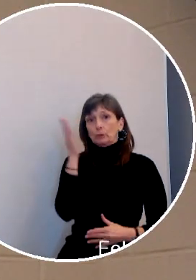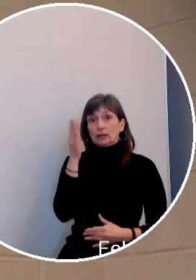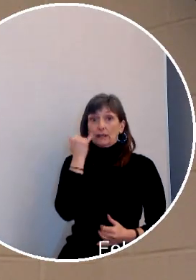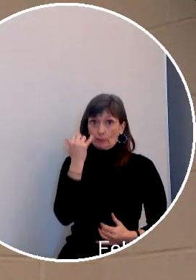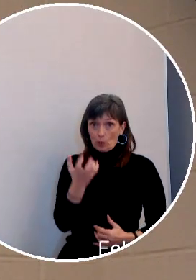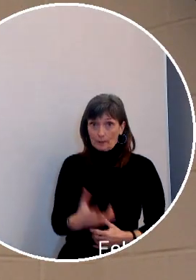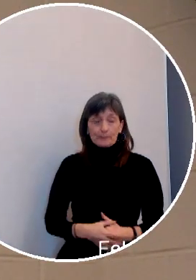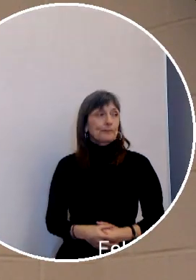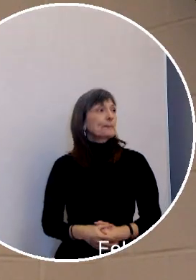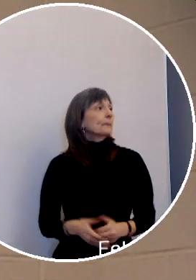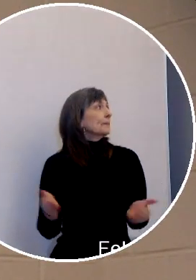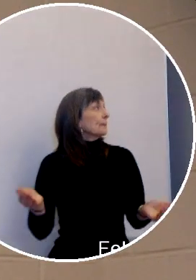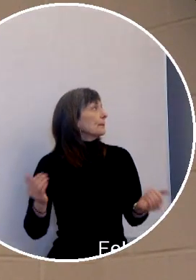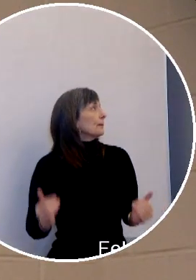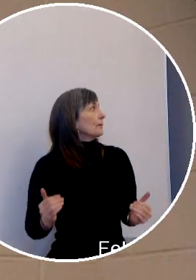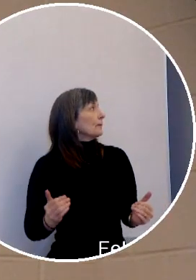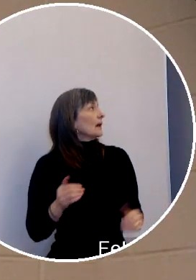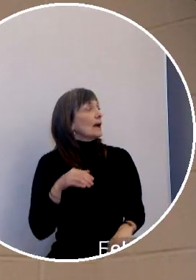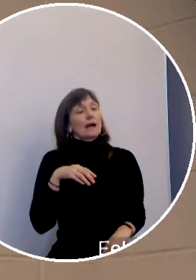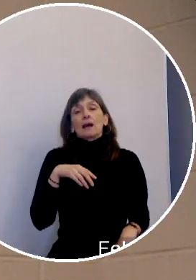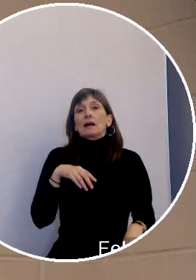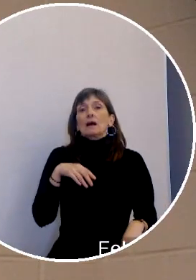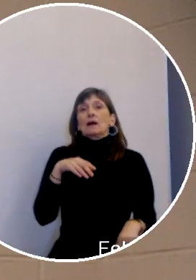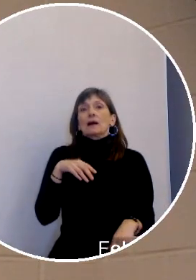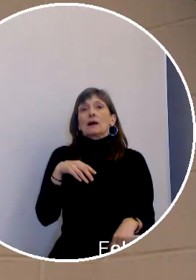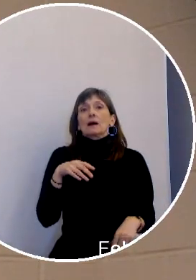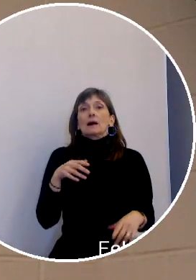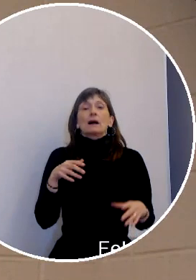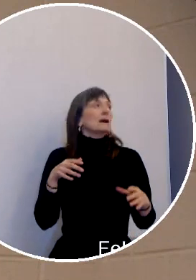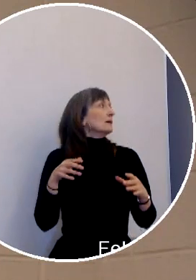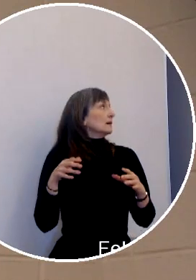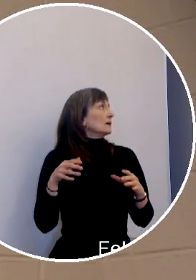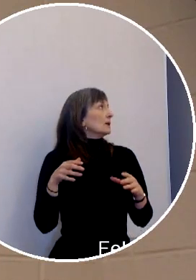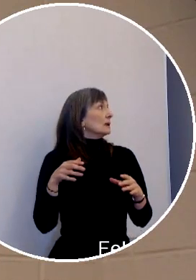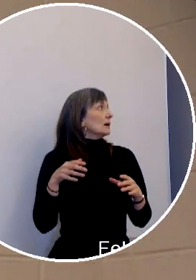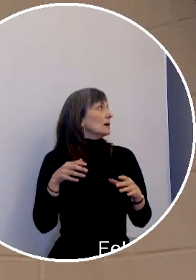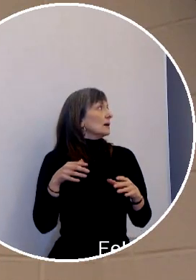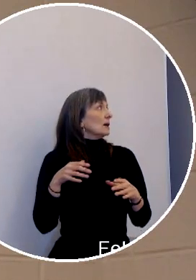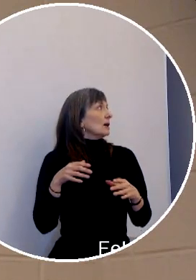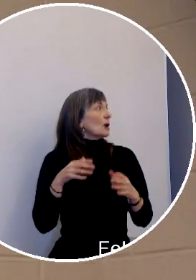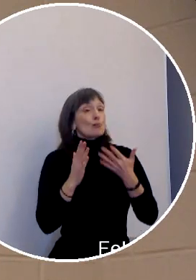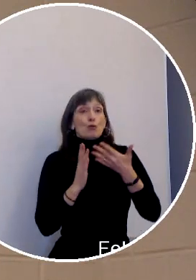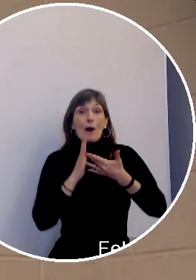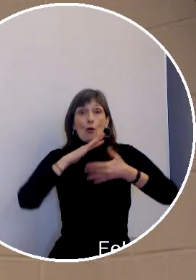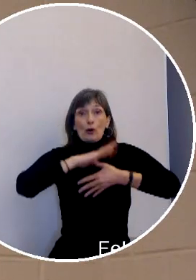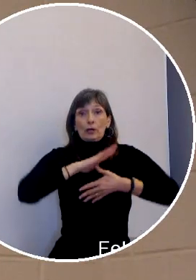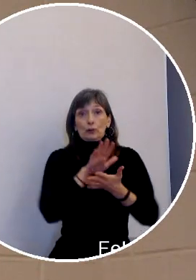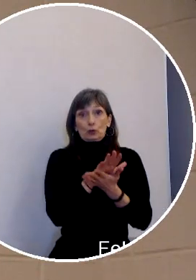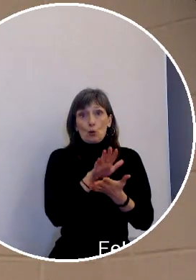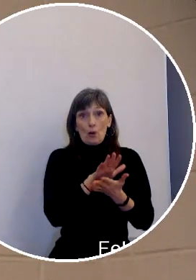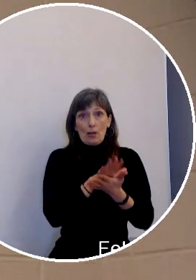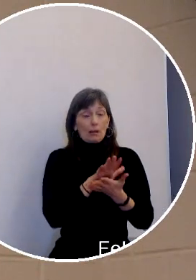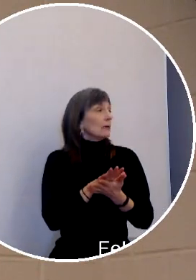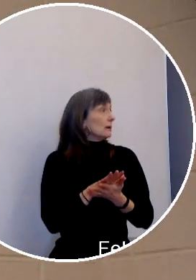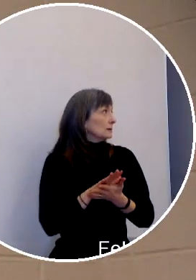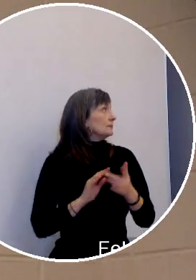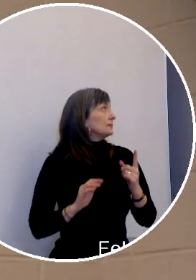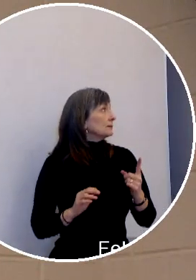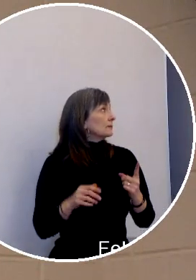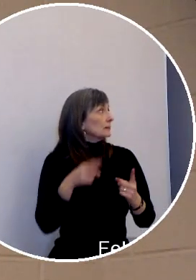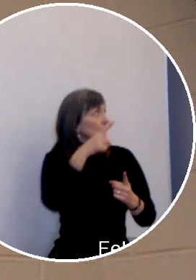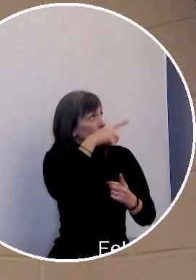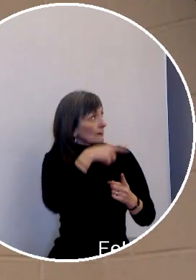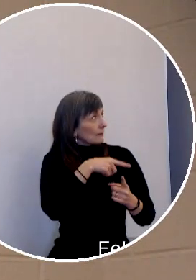Just a note on capital. This is not the full capital priorities plan, but it does highlight the priorities that we are